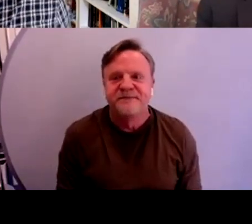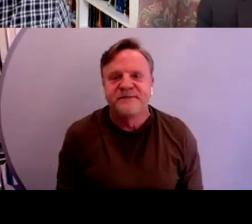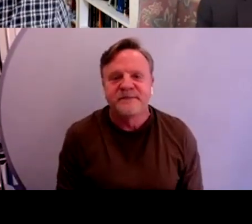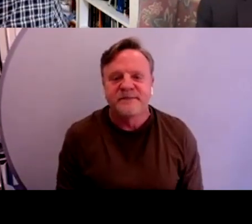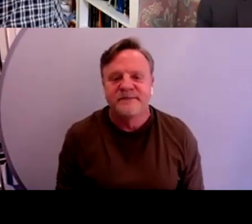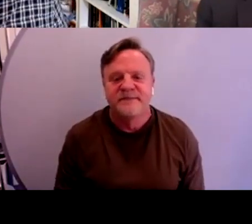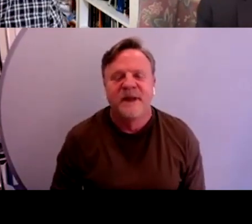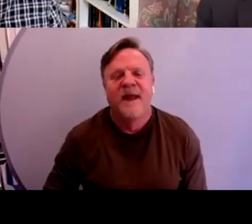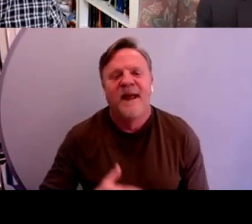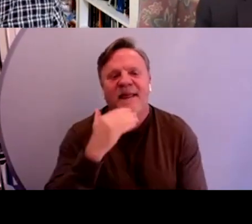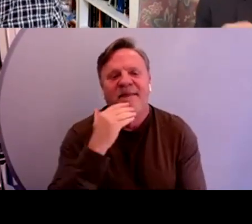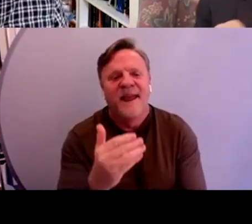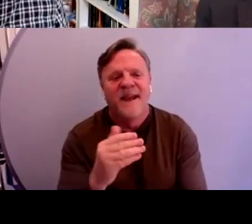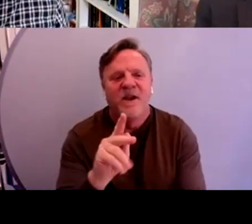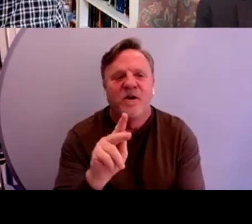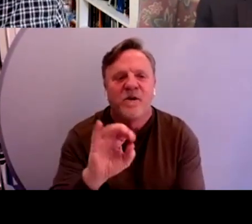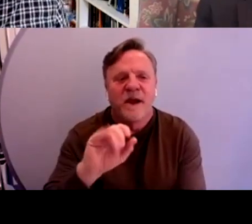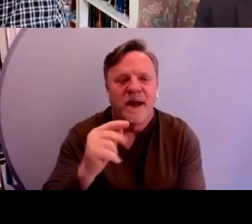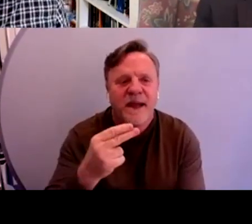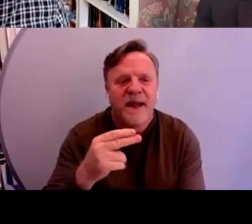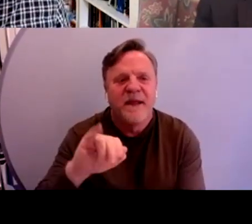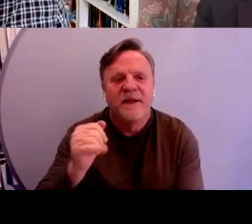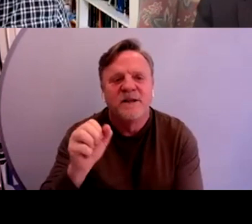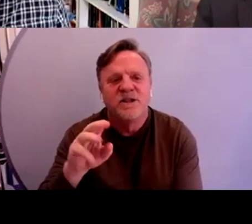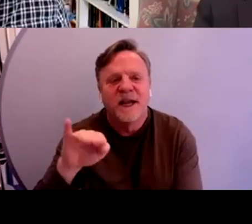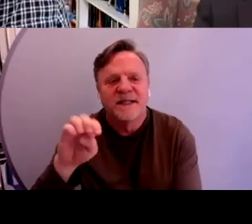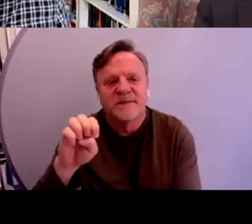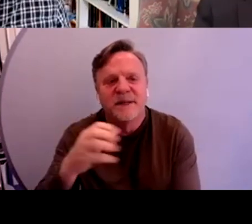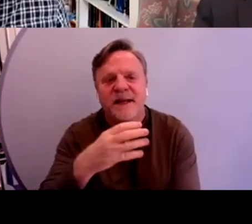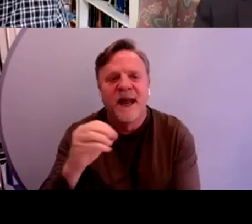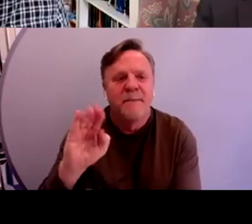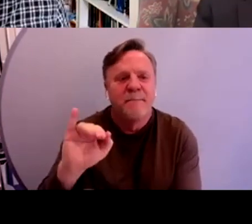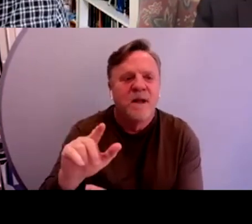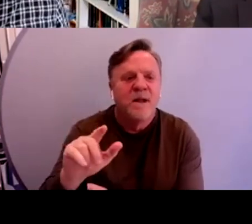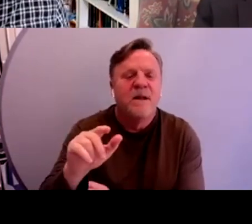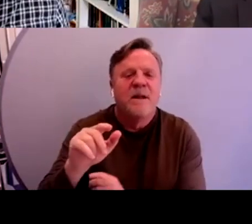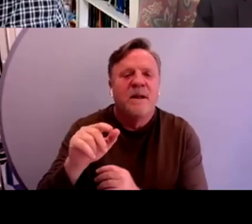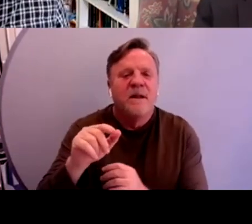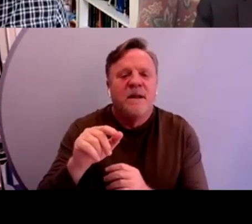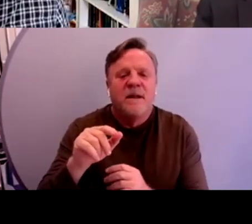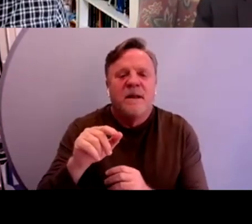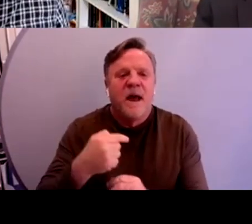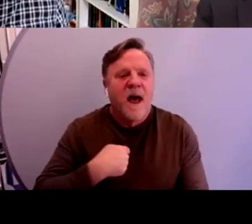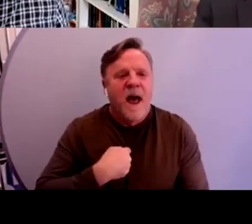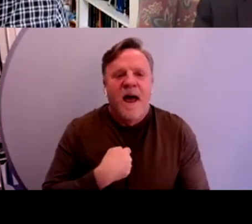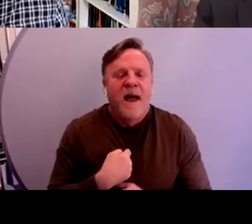Thank you, Keith and Jasmine and Bill. I'm just so